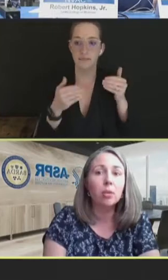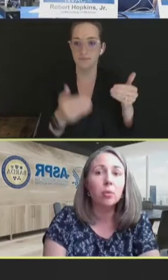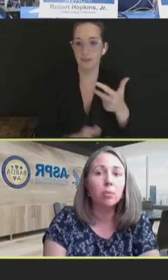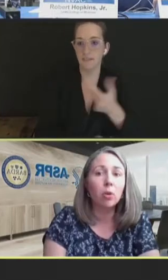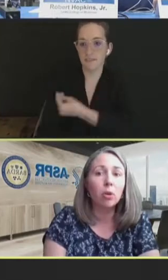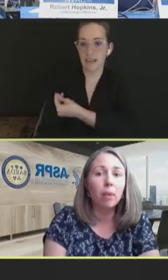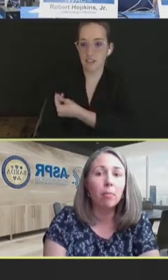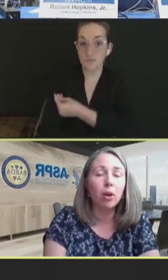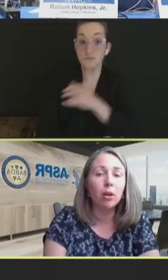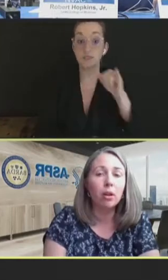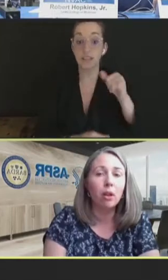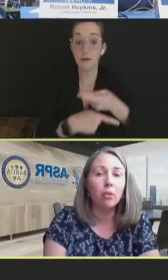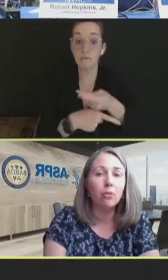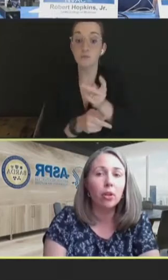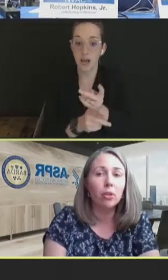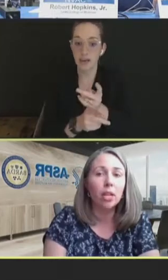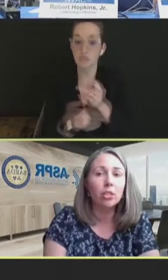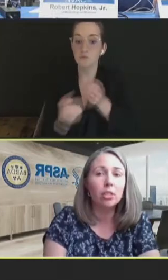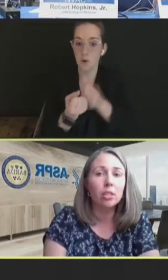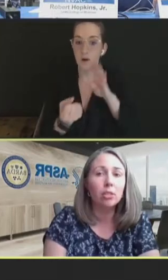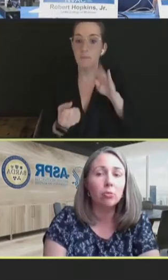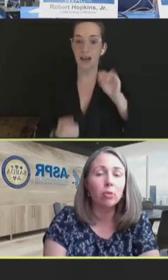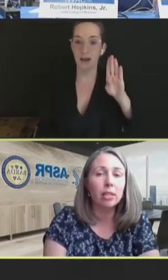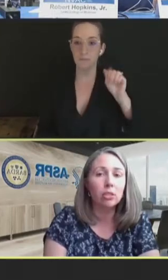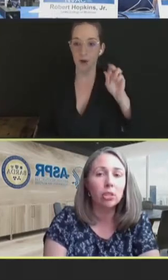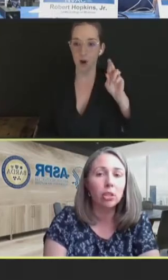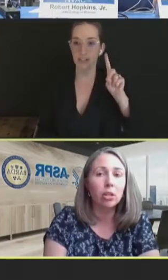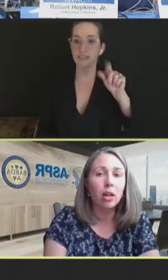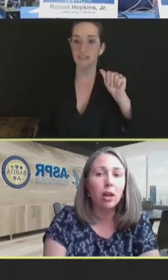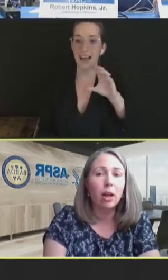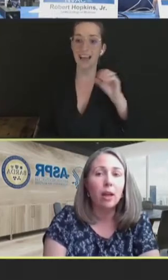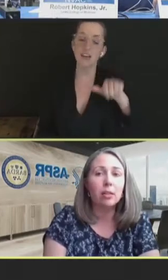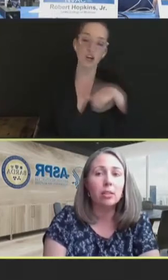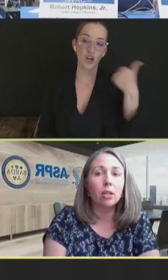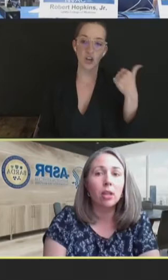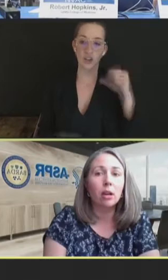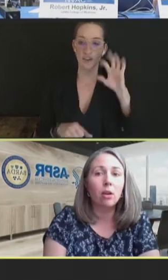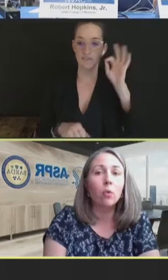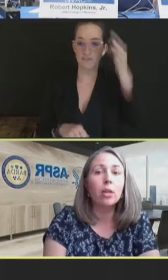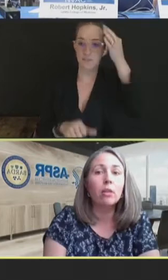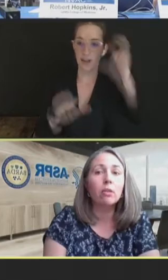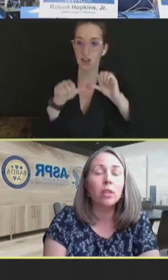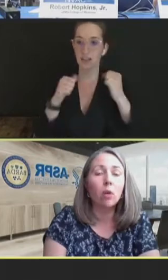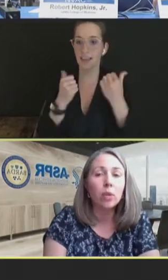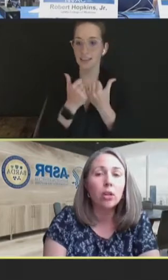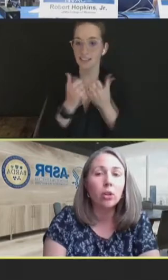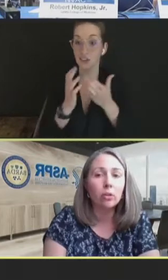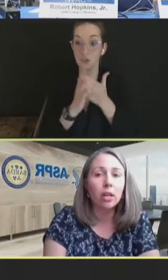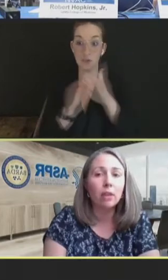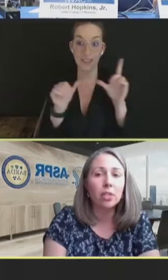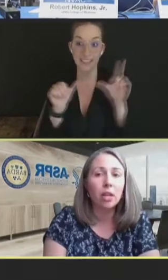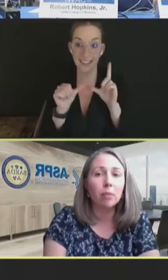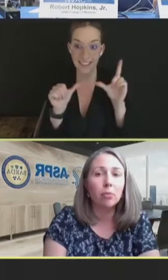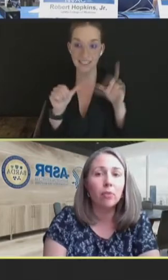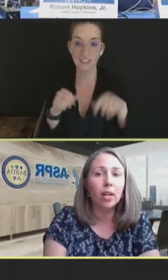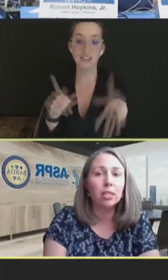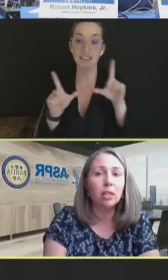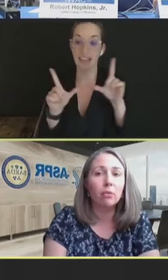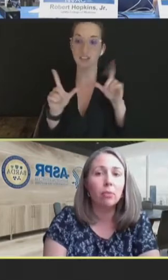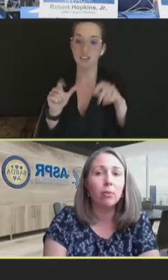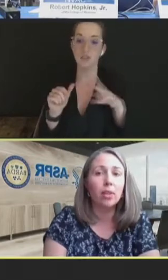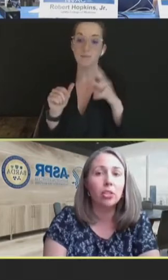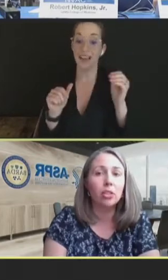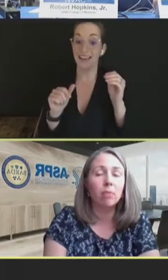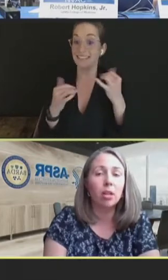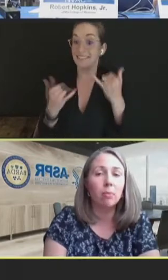product was supported by BARDA and other federal agencies through licensure and is the only currently FDA-approved vaccine